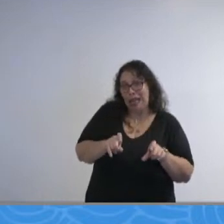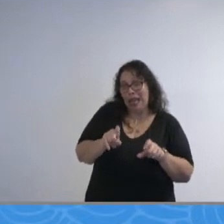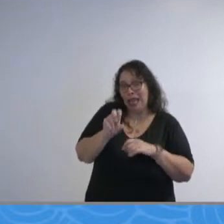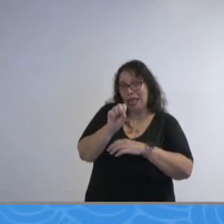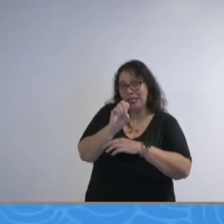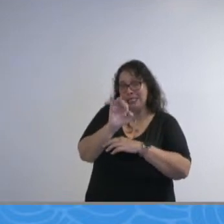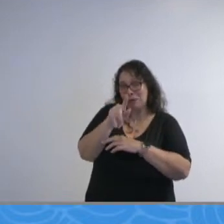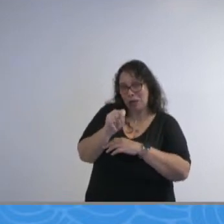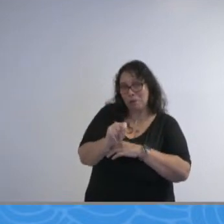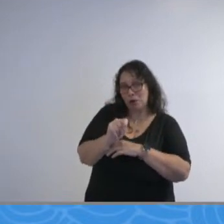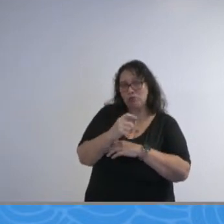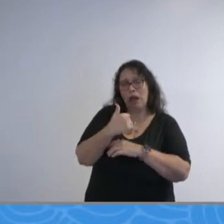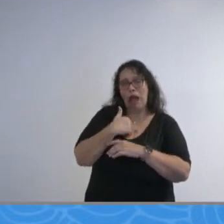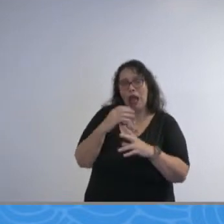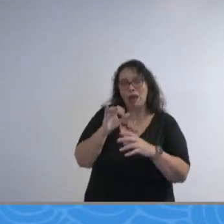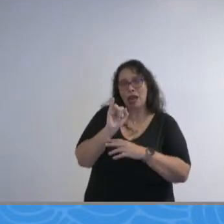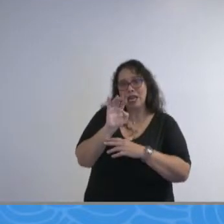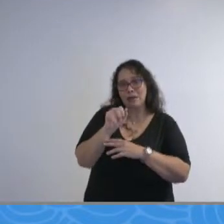IEP meeting,